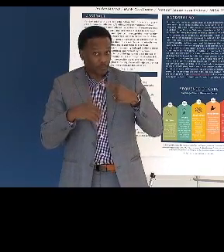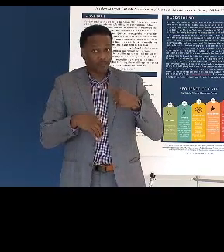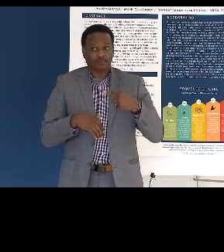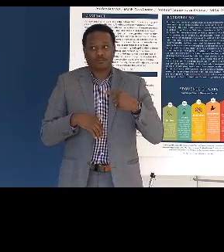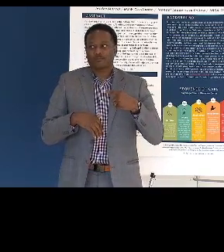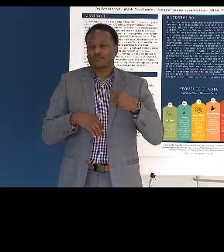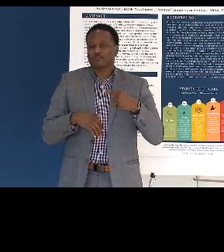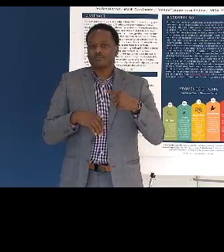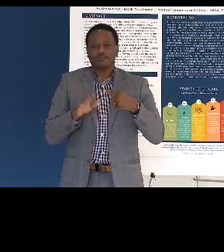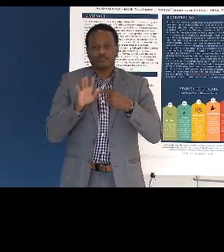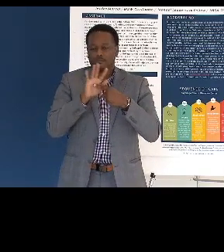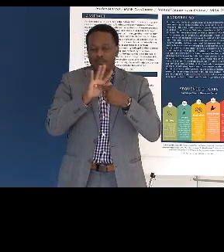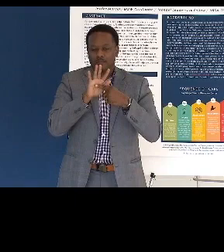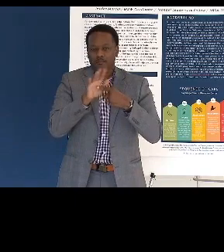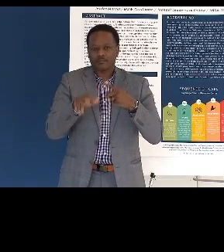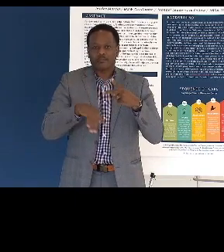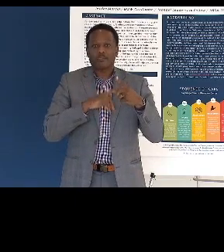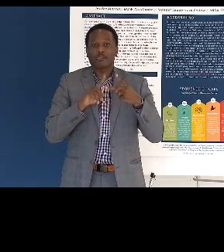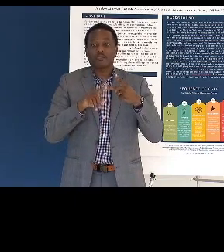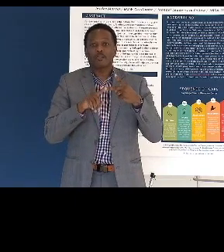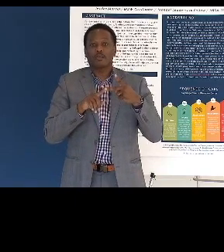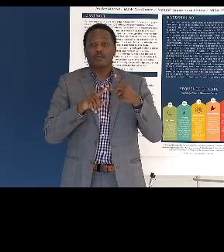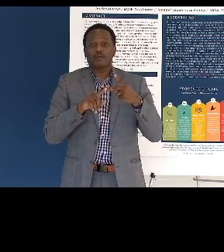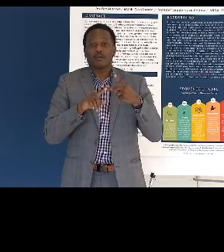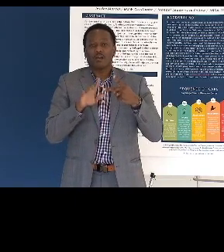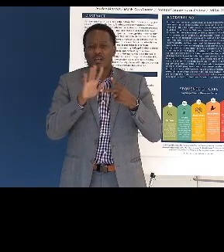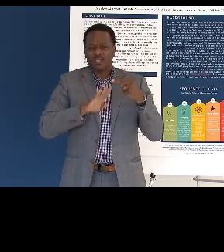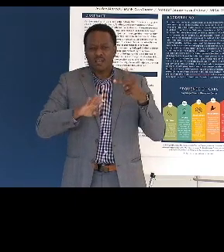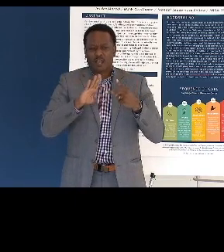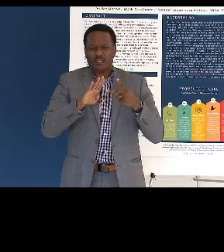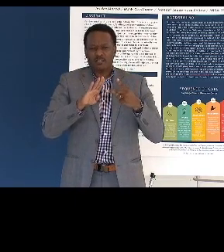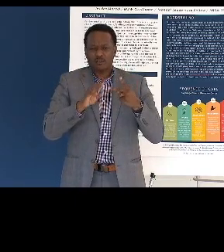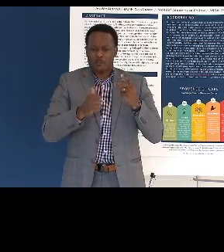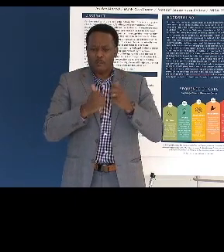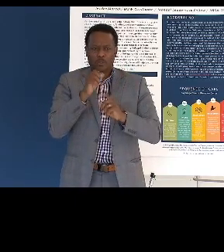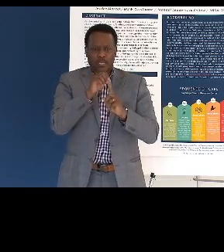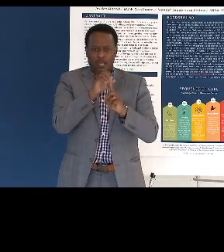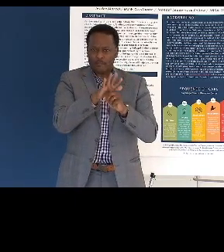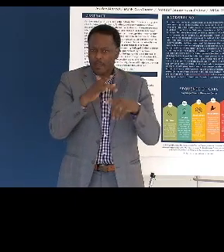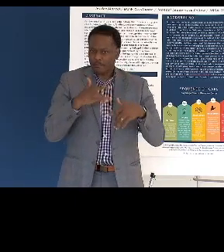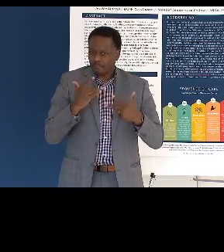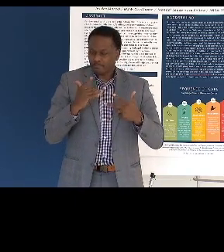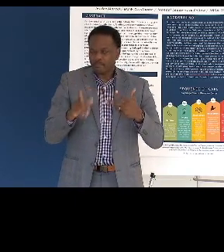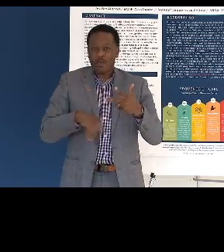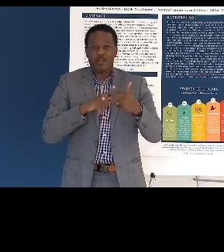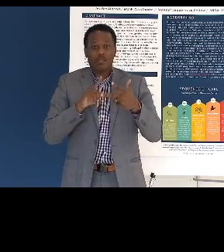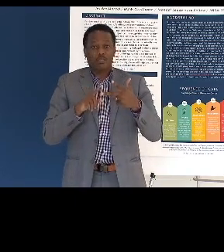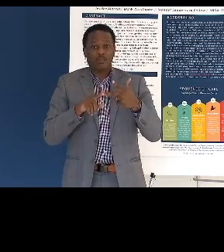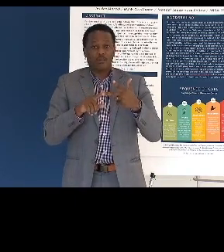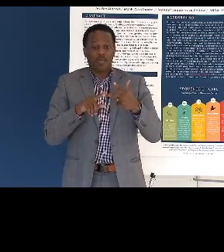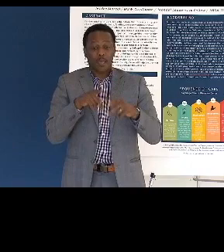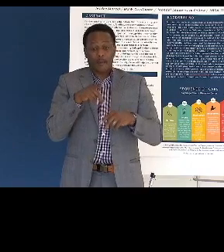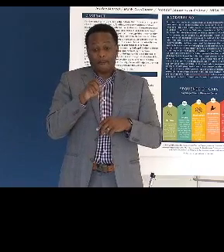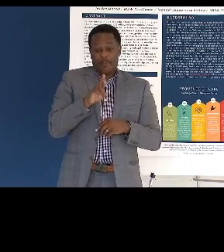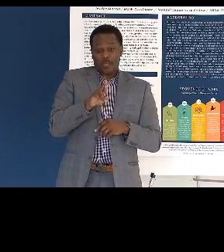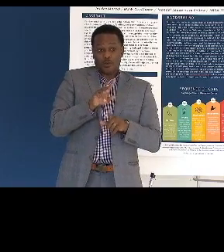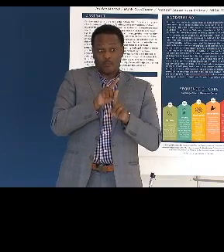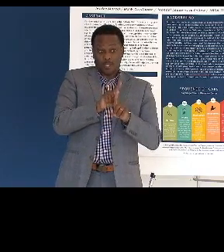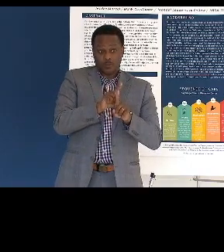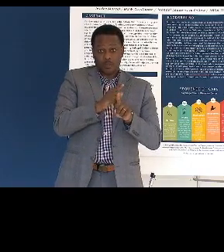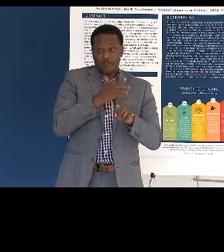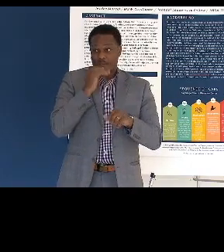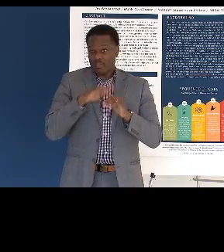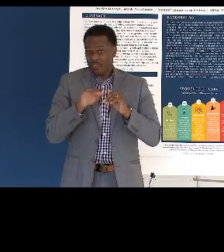mentees? 2, at what point in college does mentoring have the most impact? 3, is peer mentoring more beneficial than other types of